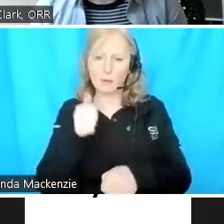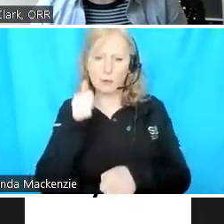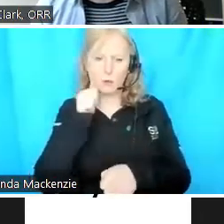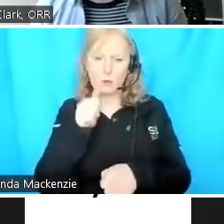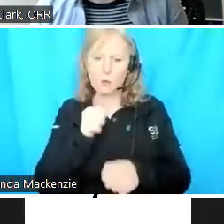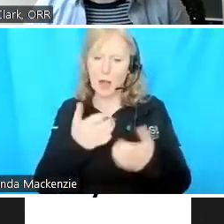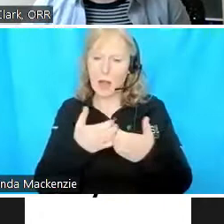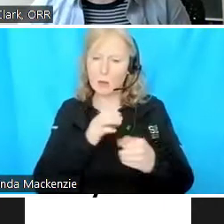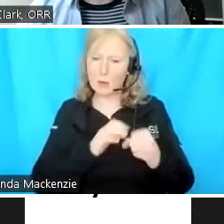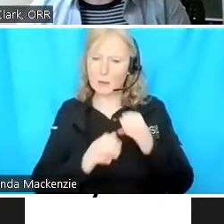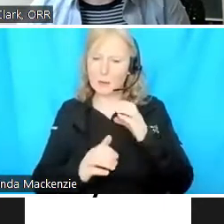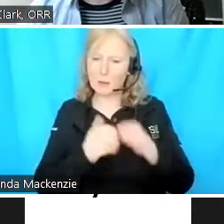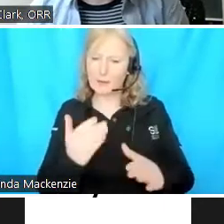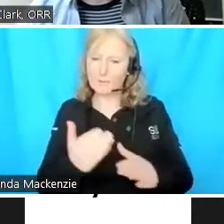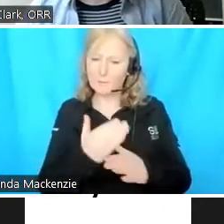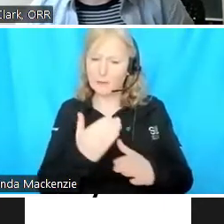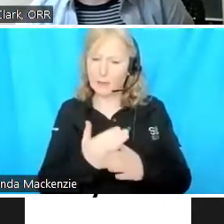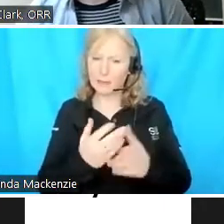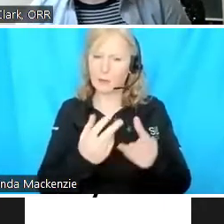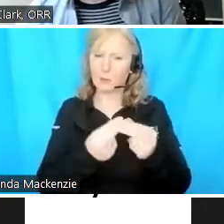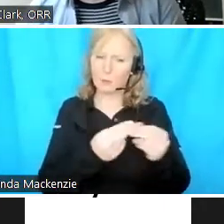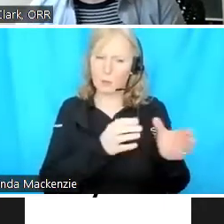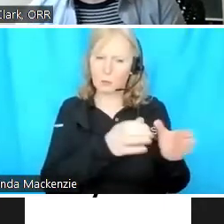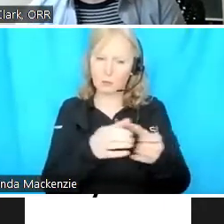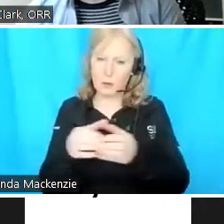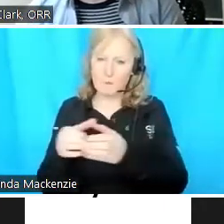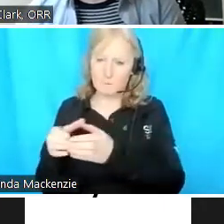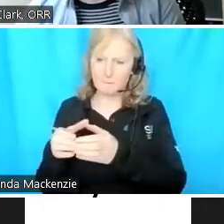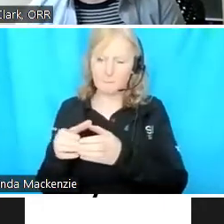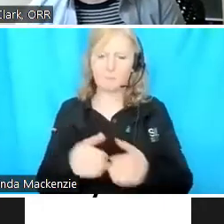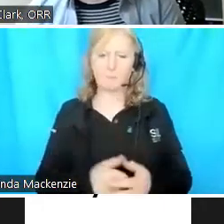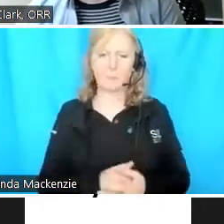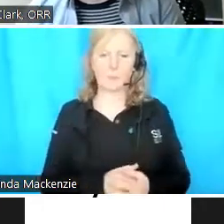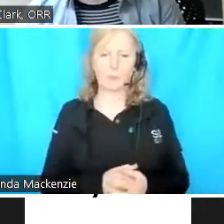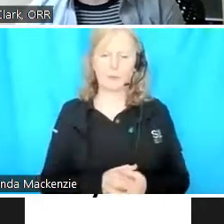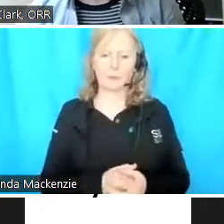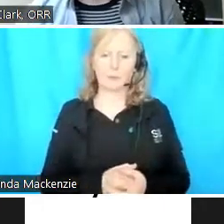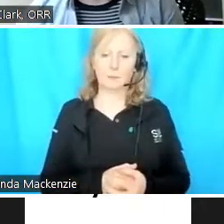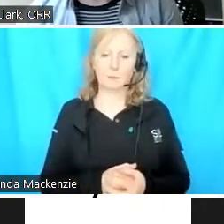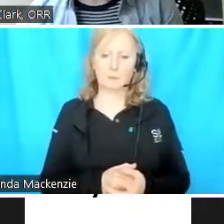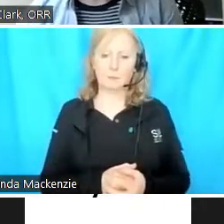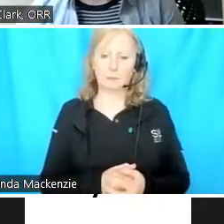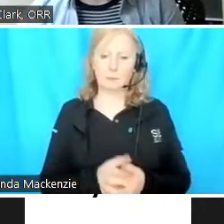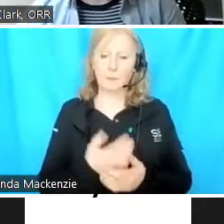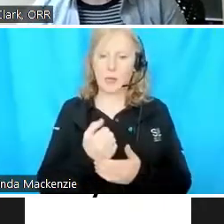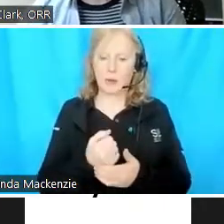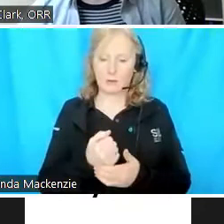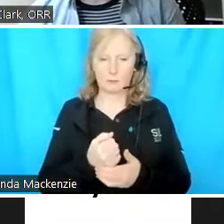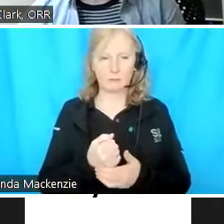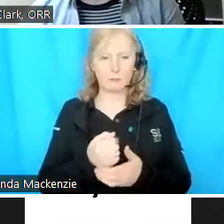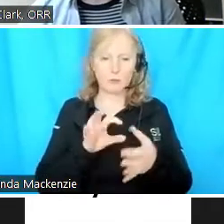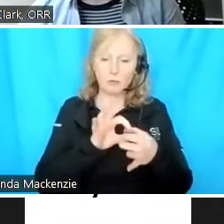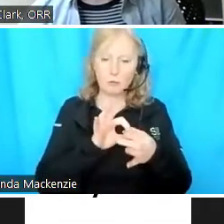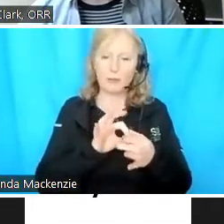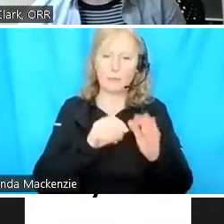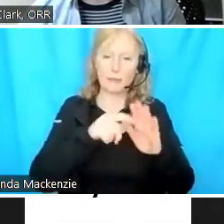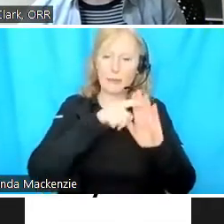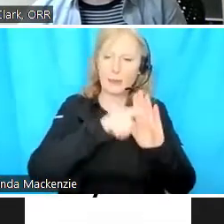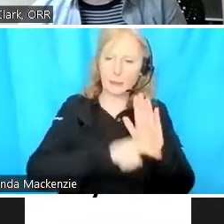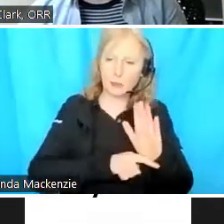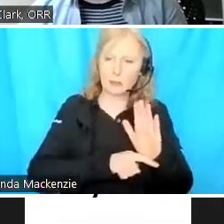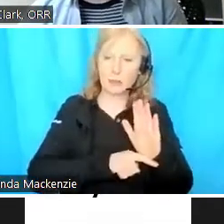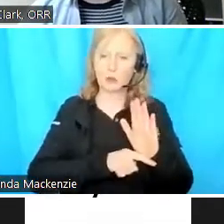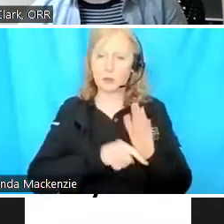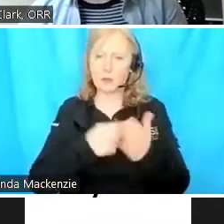effectively to all of those passenger groups. It introduces the relevant regulations and policies focused on